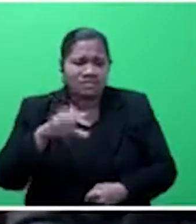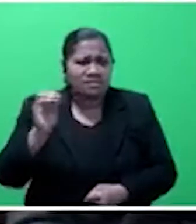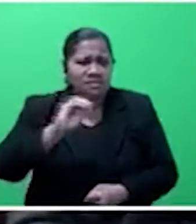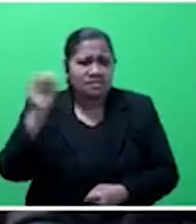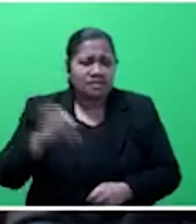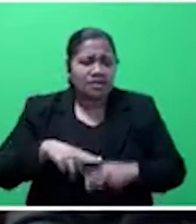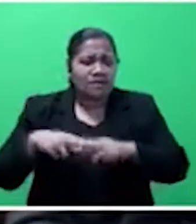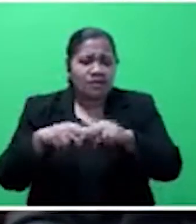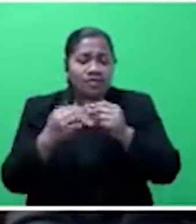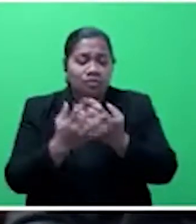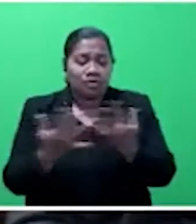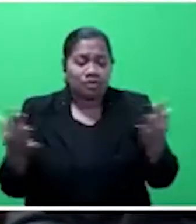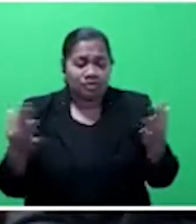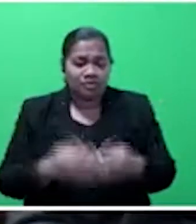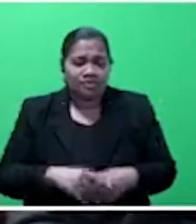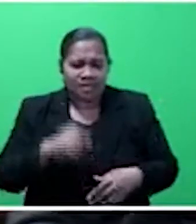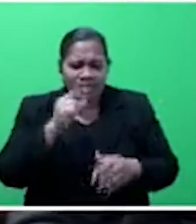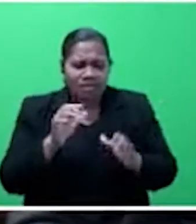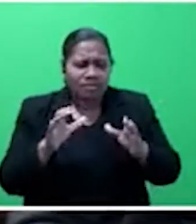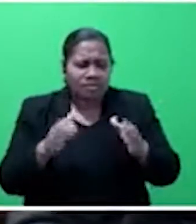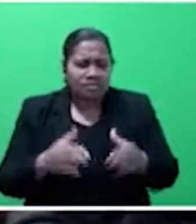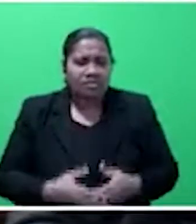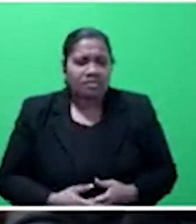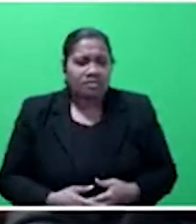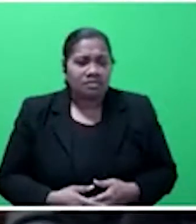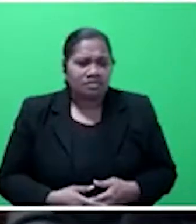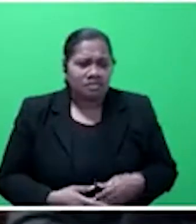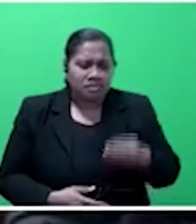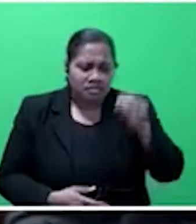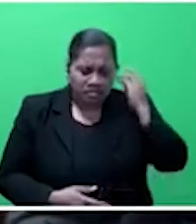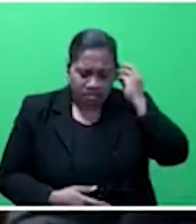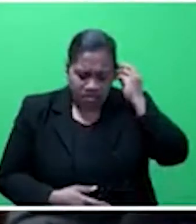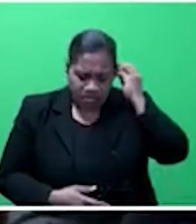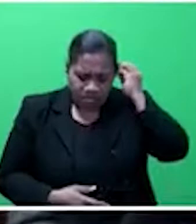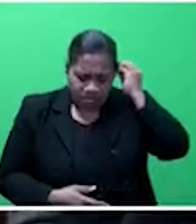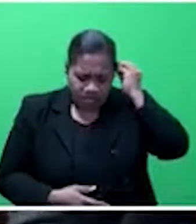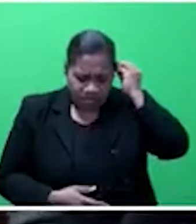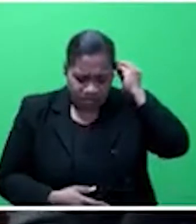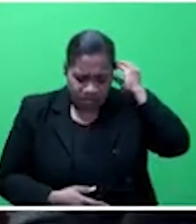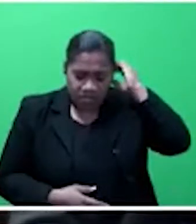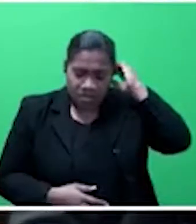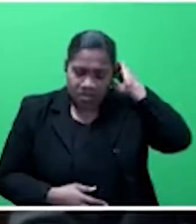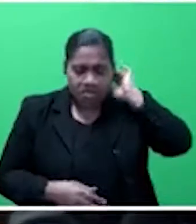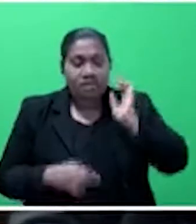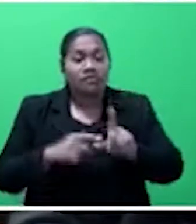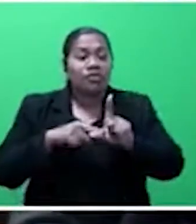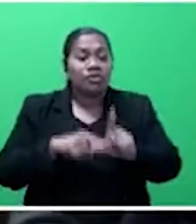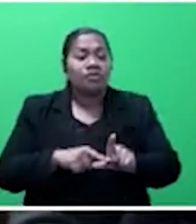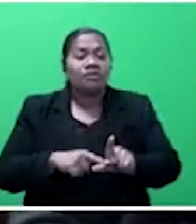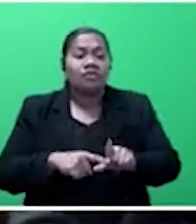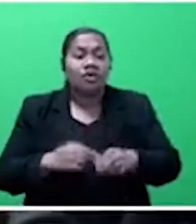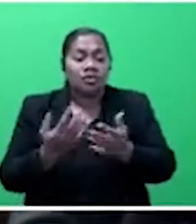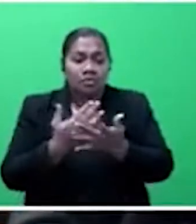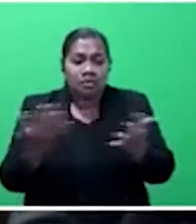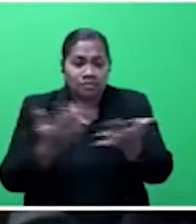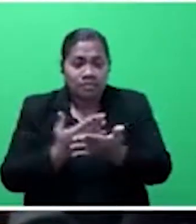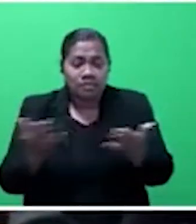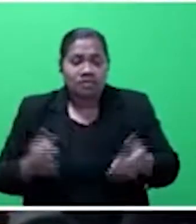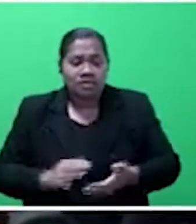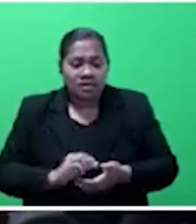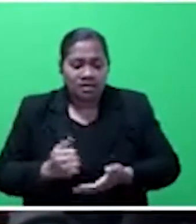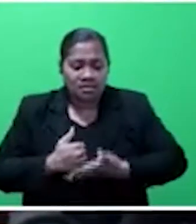be classified as youth, and it stands to reason that with this youthful population, Mr. Speaker said, and the support from the